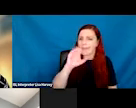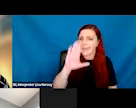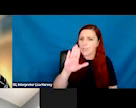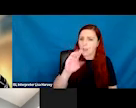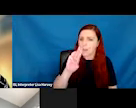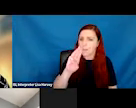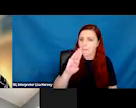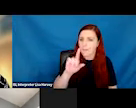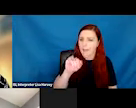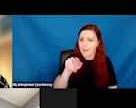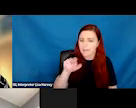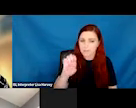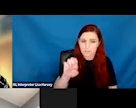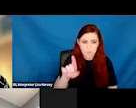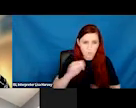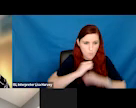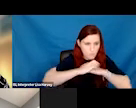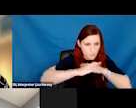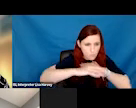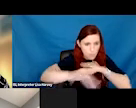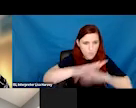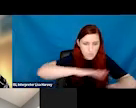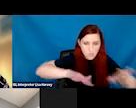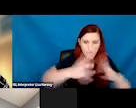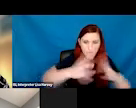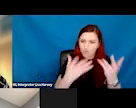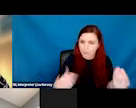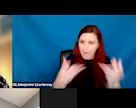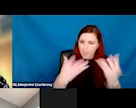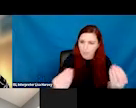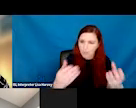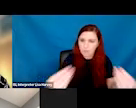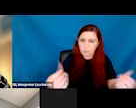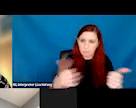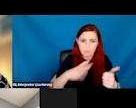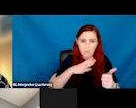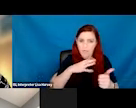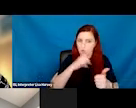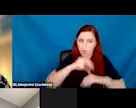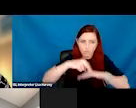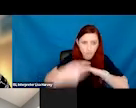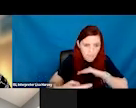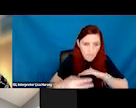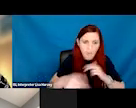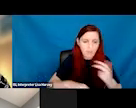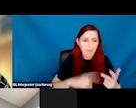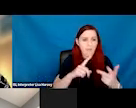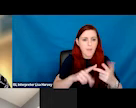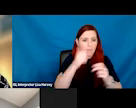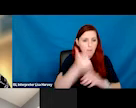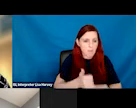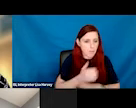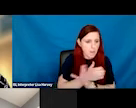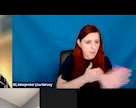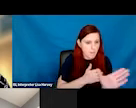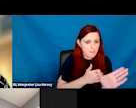surfaces, very good drainage that sort of is very shallow and not a trip hazard. And then on the bottom left, where we